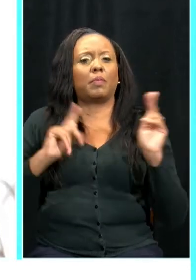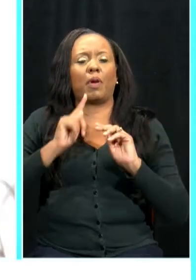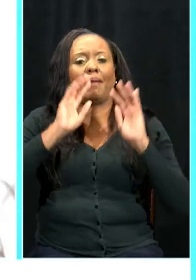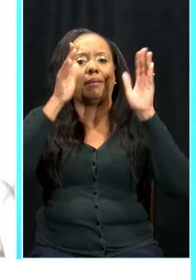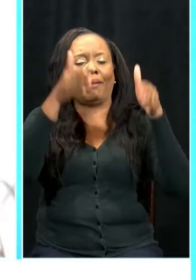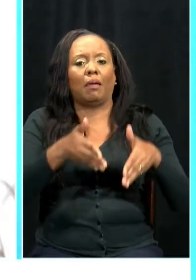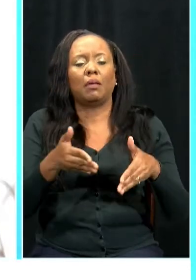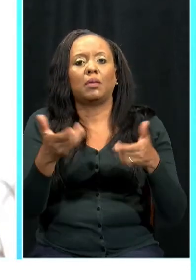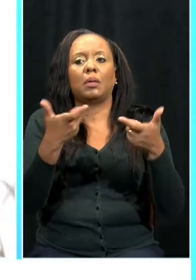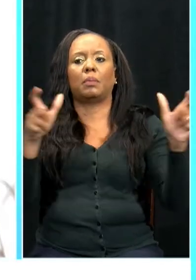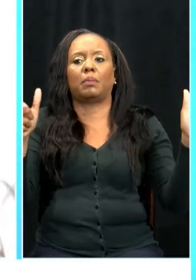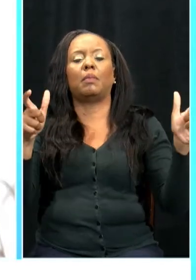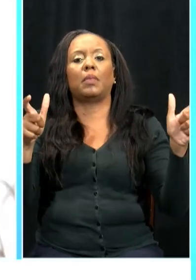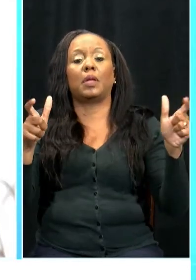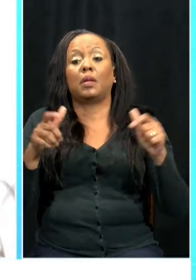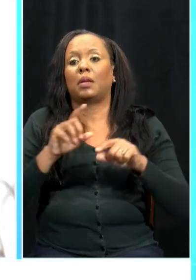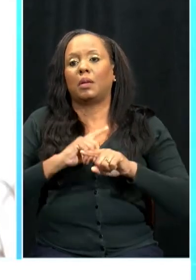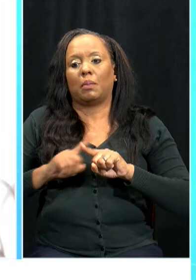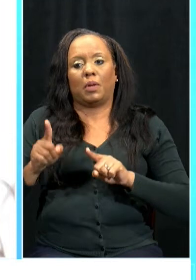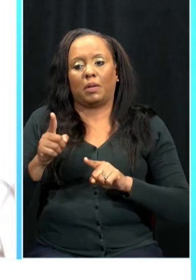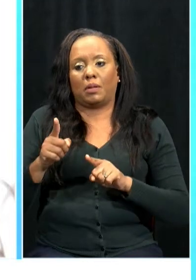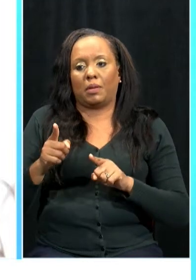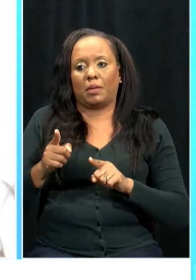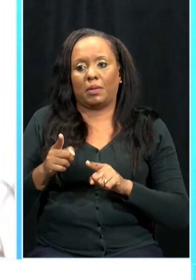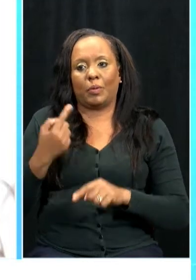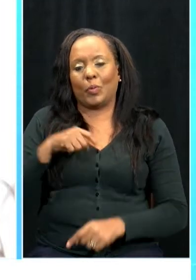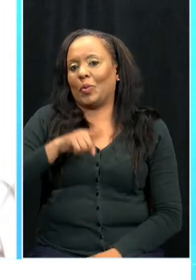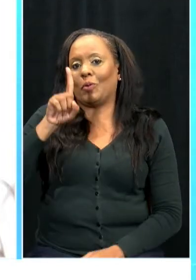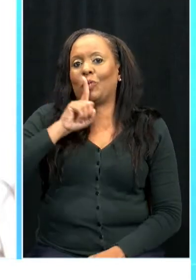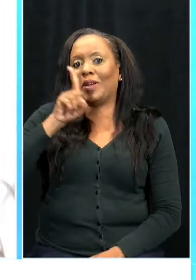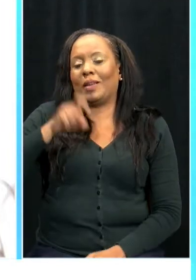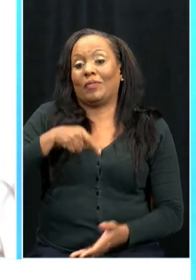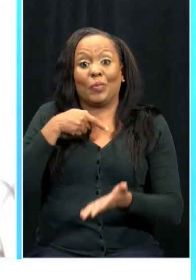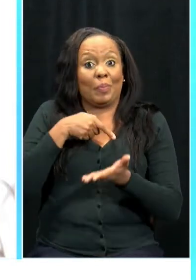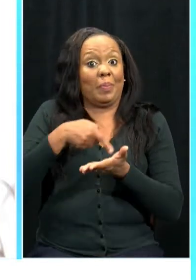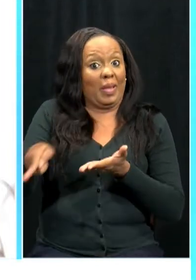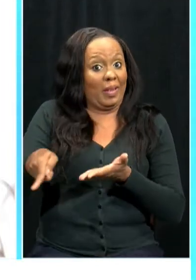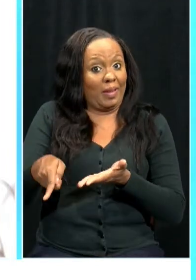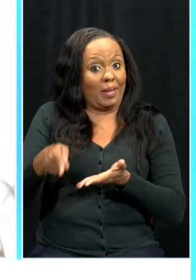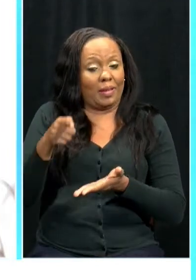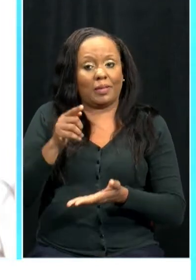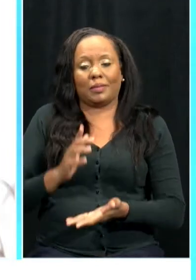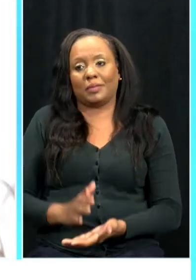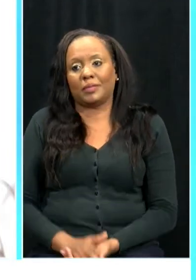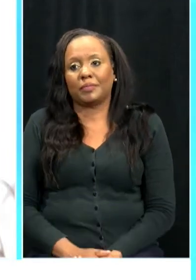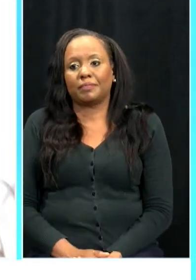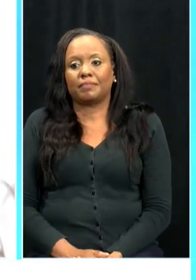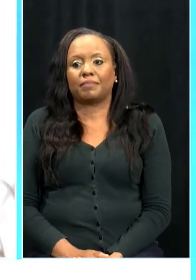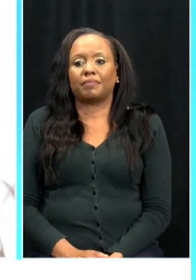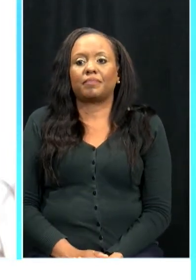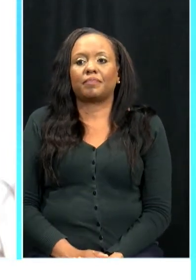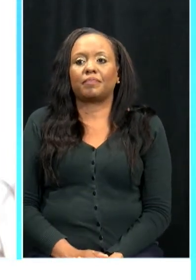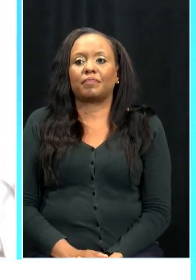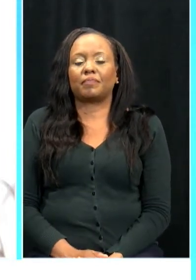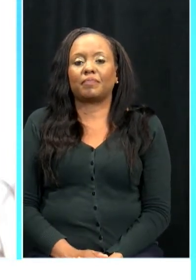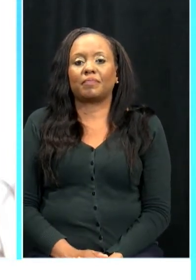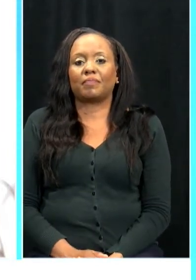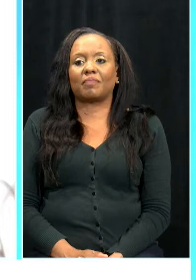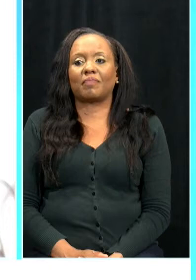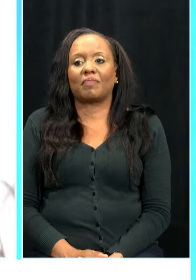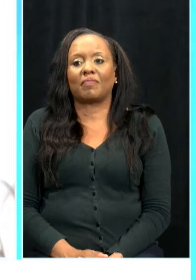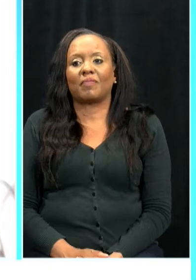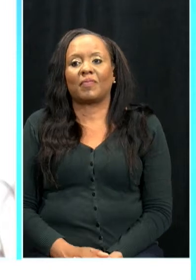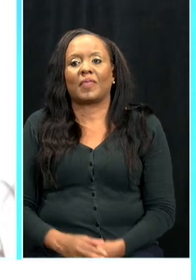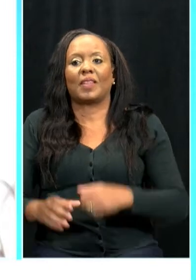unless we can pay for that coverage, we just will not get it. Campaign financing is And a so, conversation for